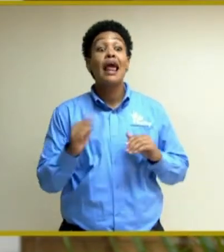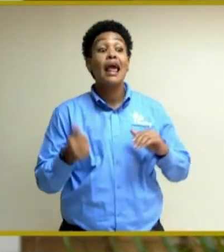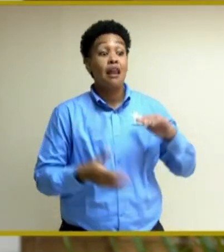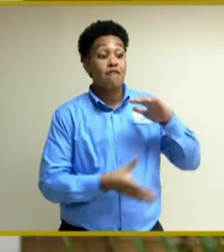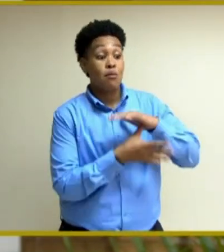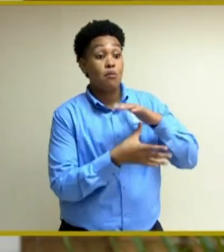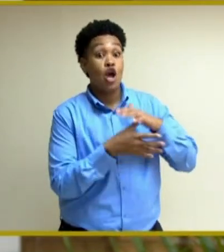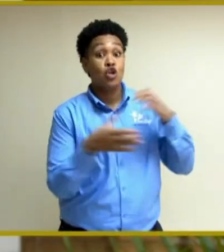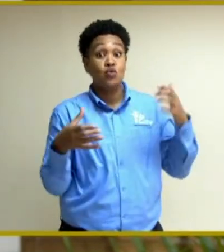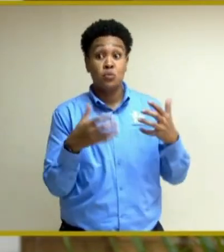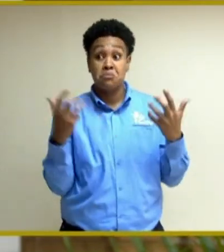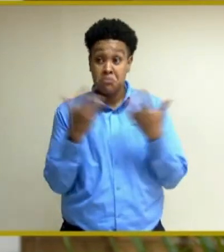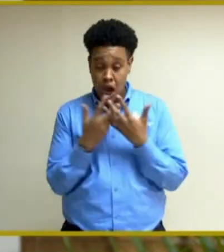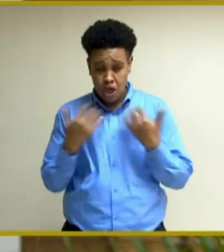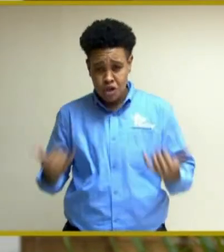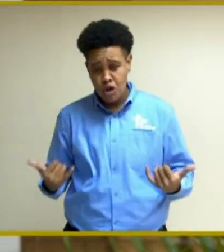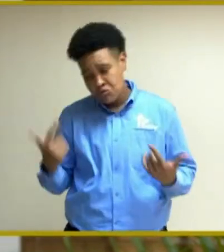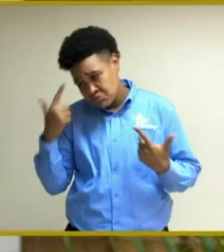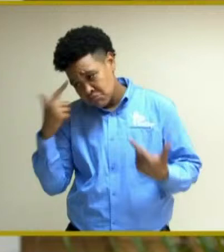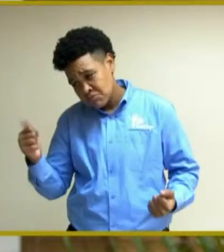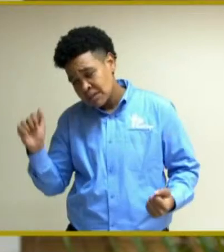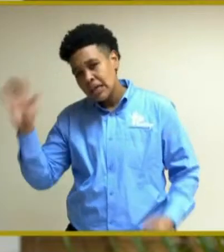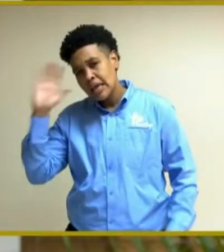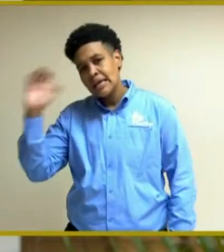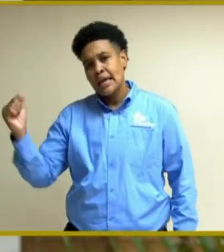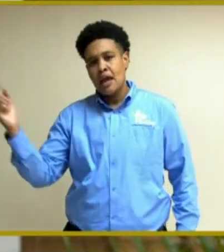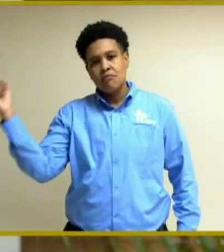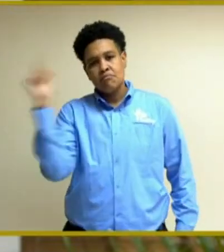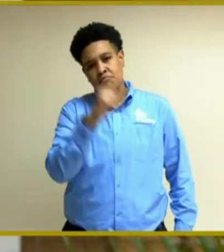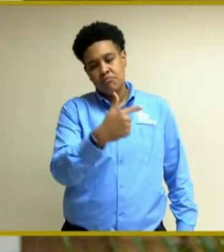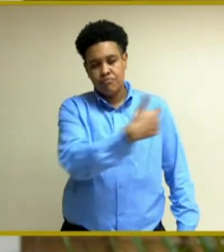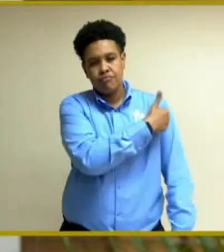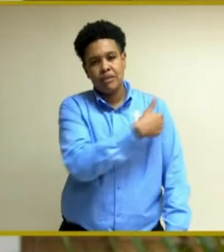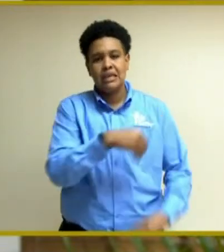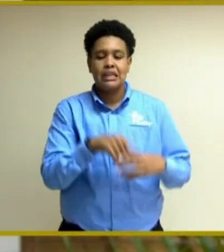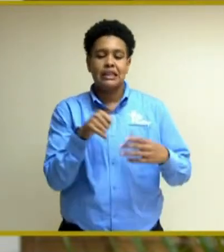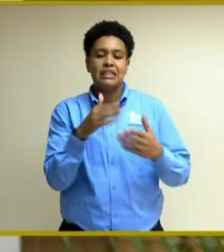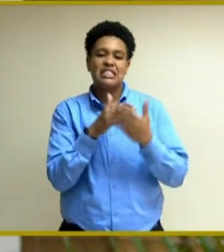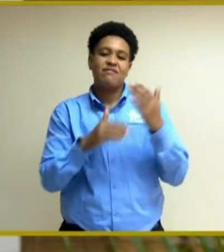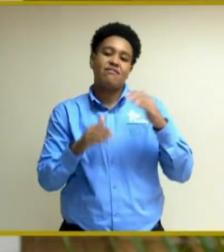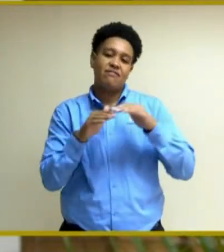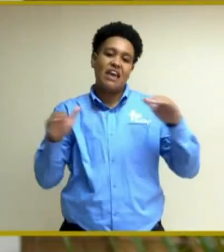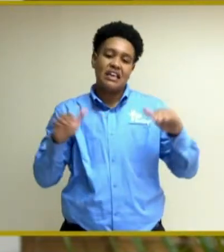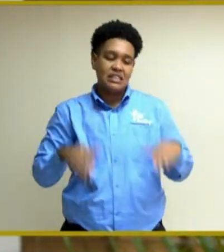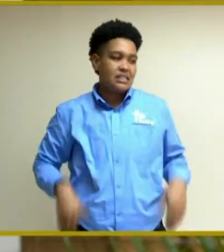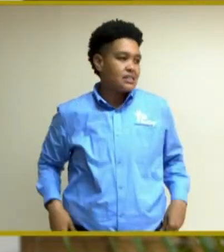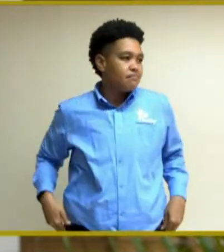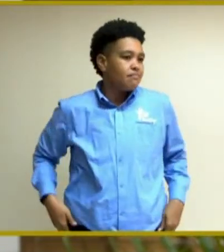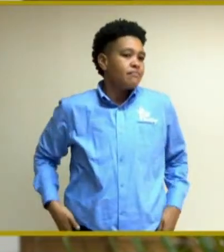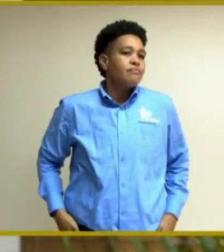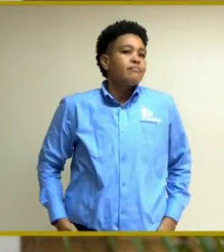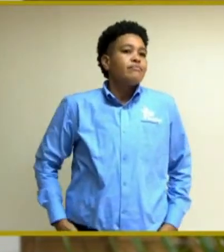priority groups now, then certainly they will be vaccinated in this phase.